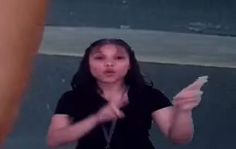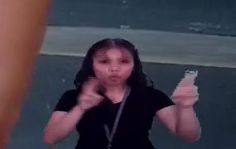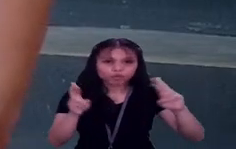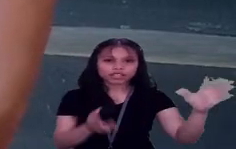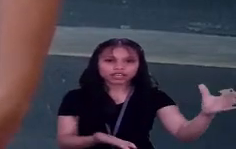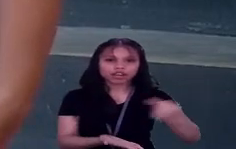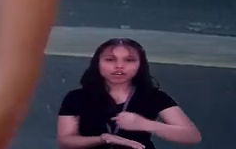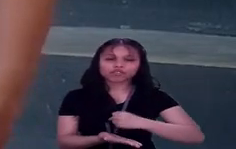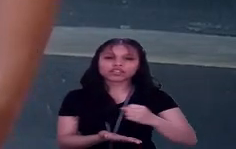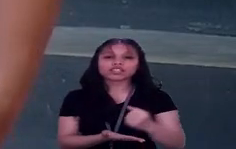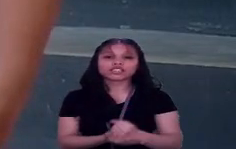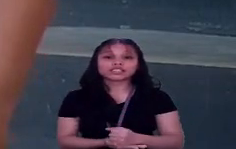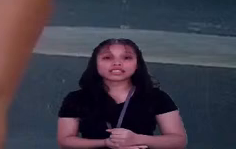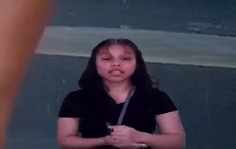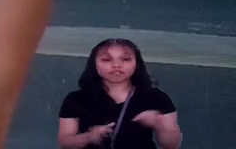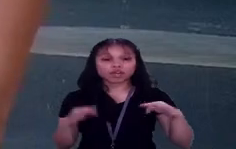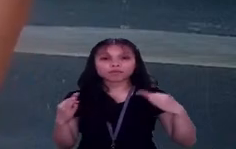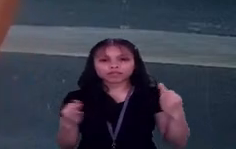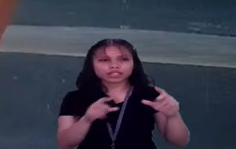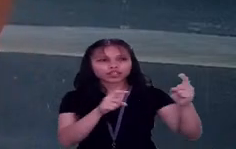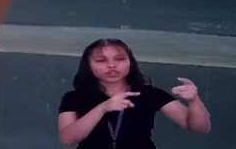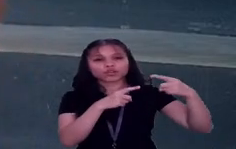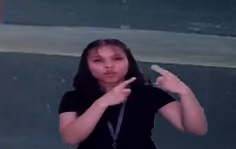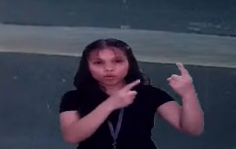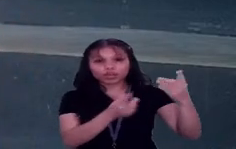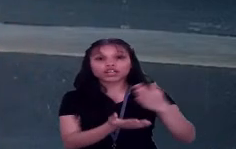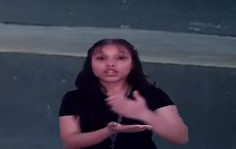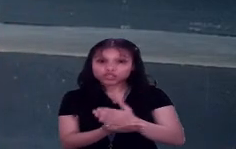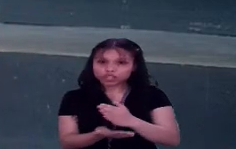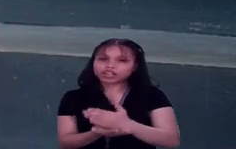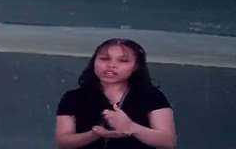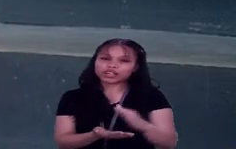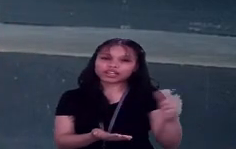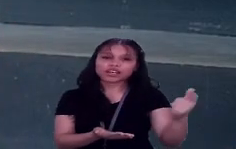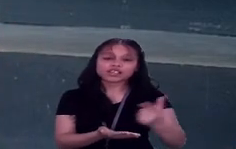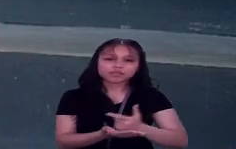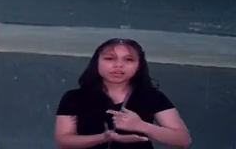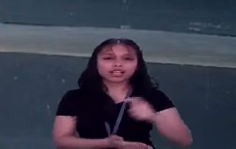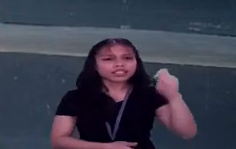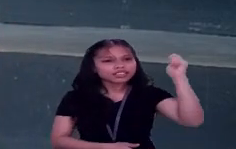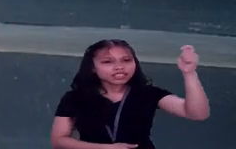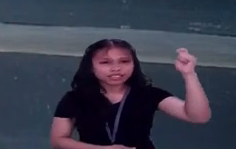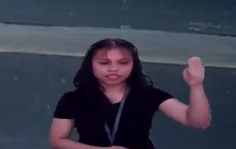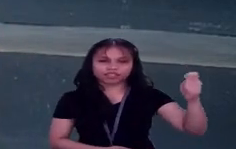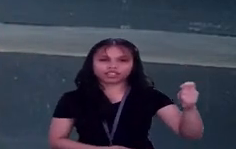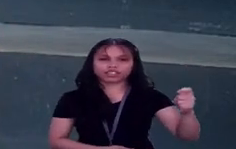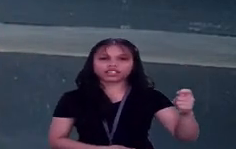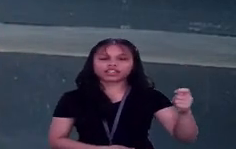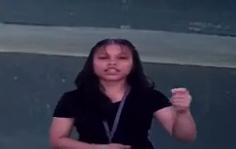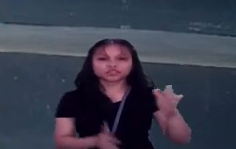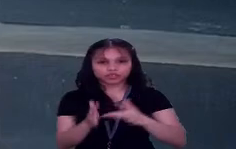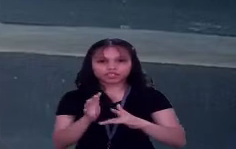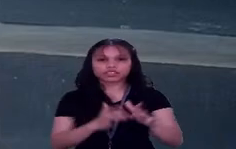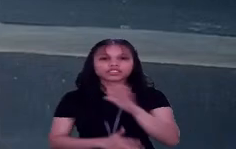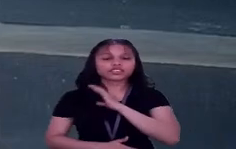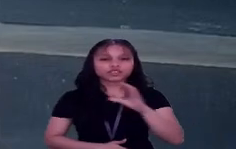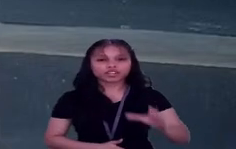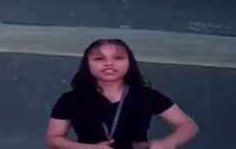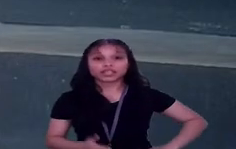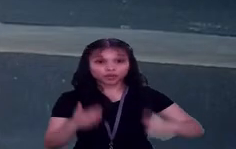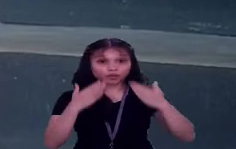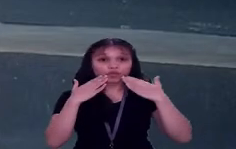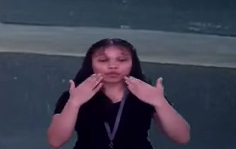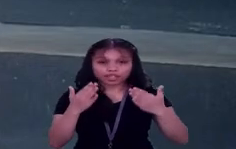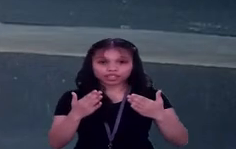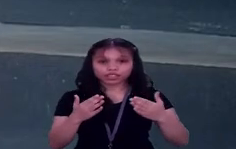We'll be going there to share the gospel of the Lord Jesus Christ, to testify our Lord and Savior, Jesus Christ. Thank you very much